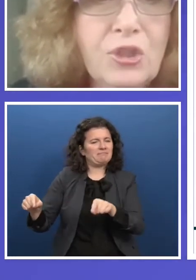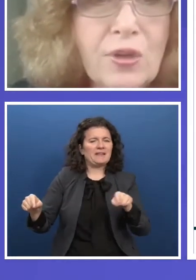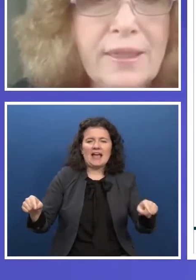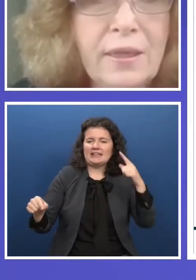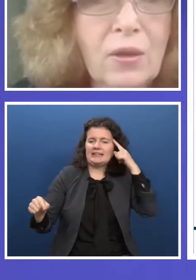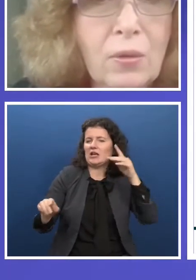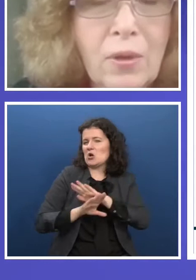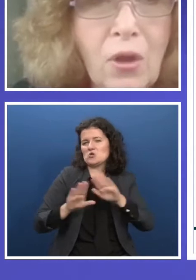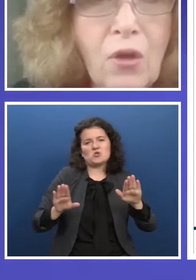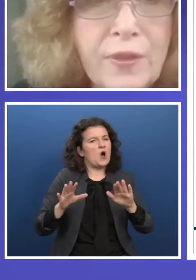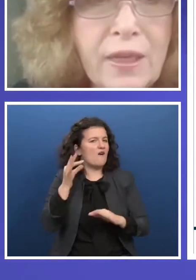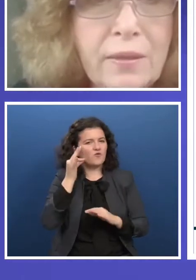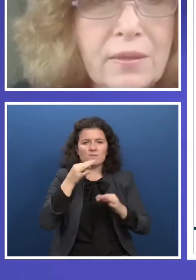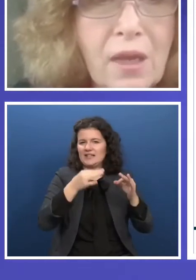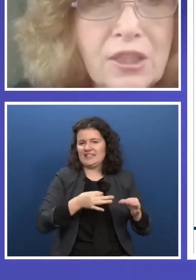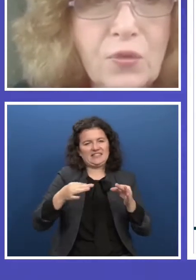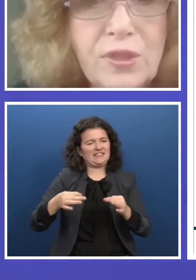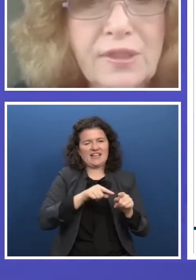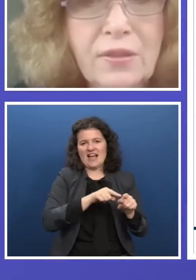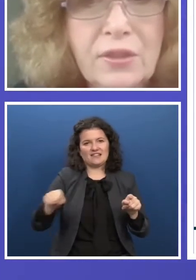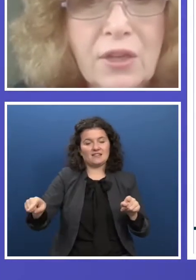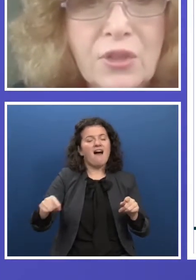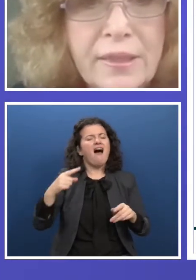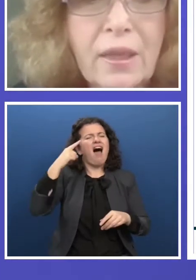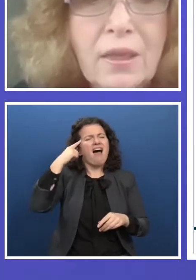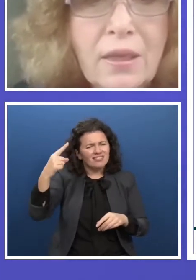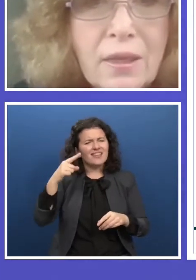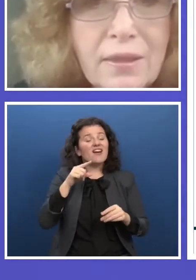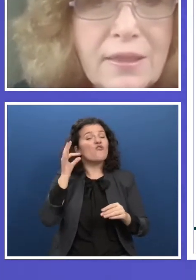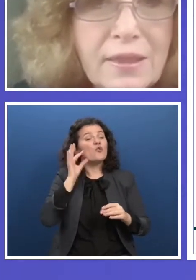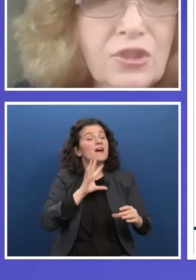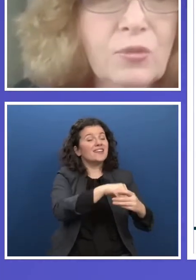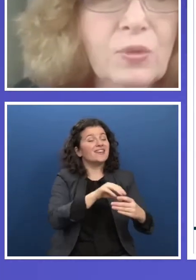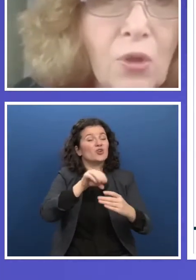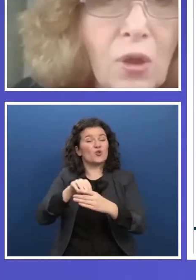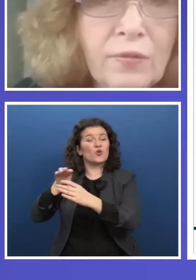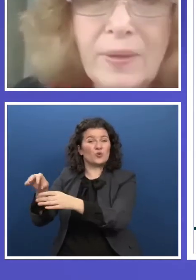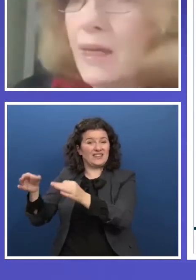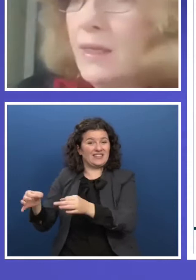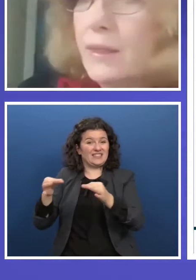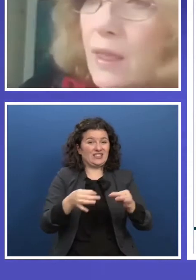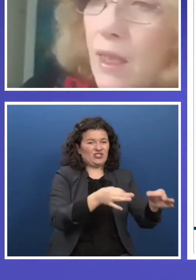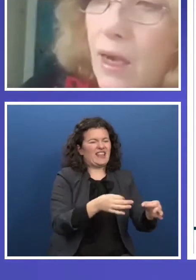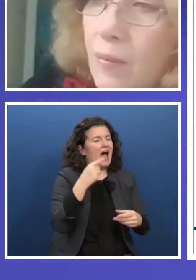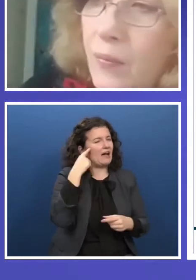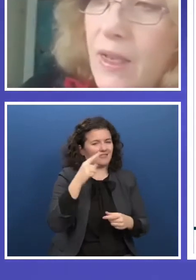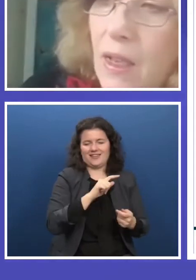the majority of the task forces in those countries, these decisions would not have been